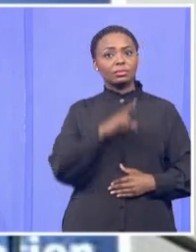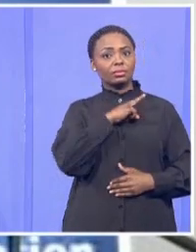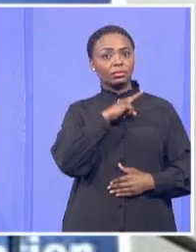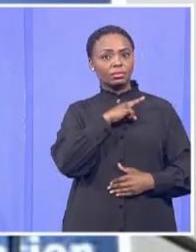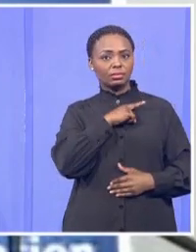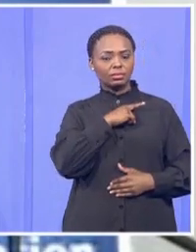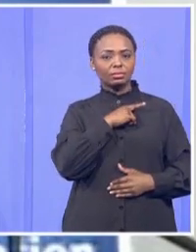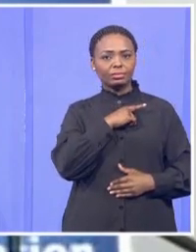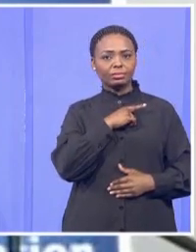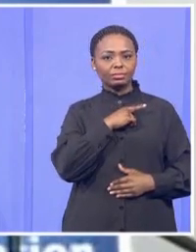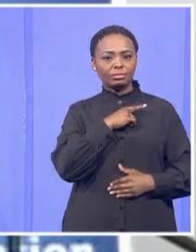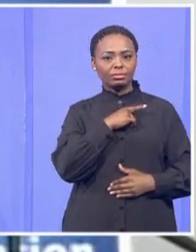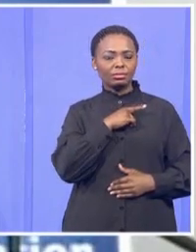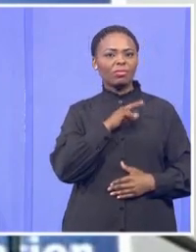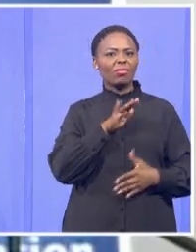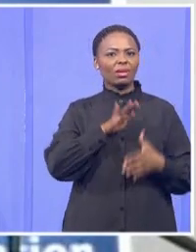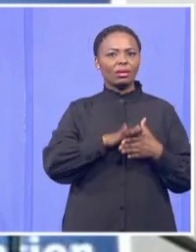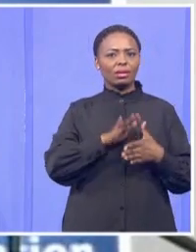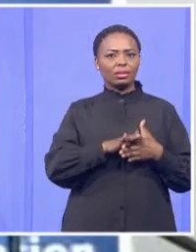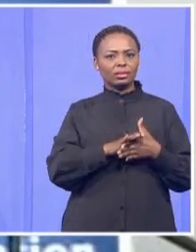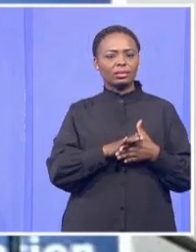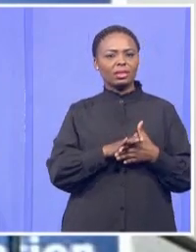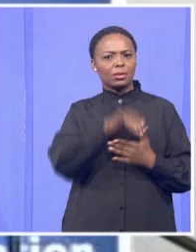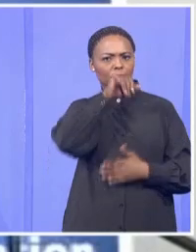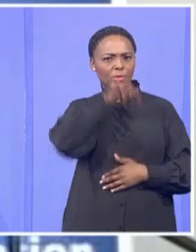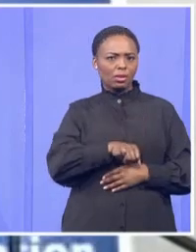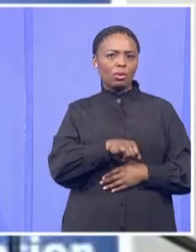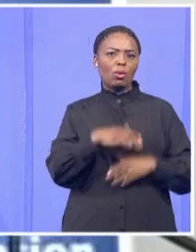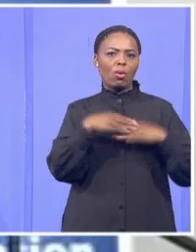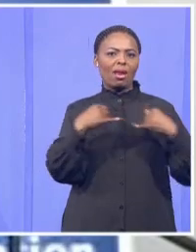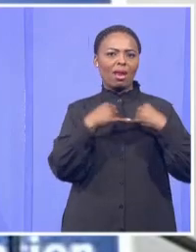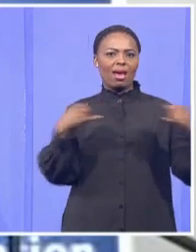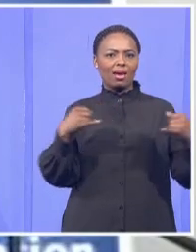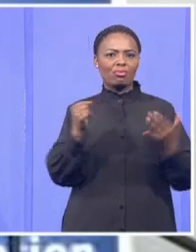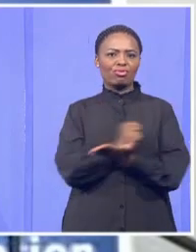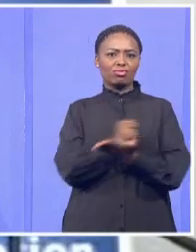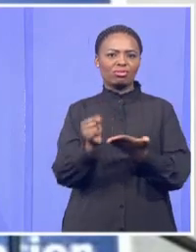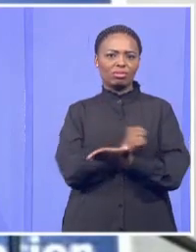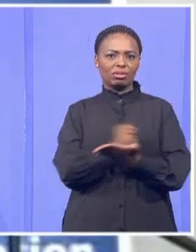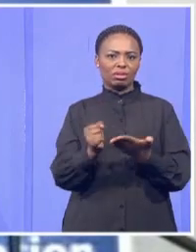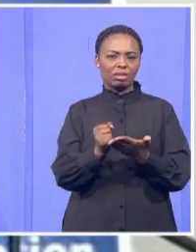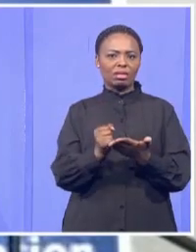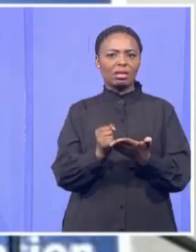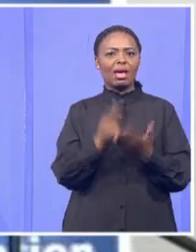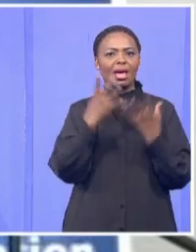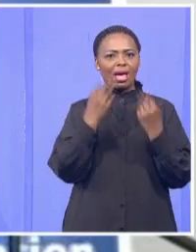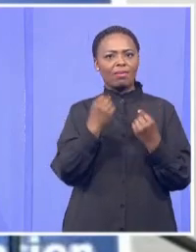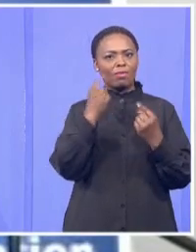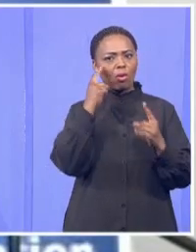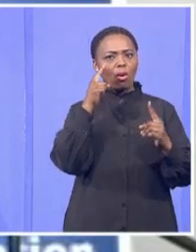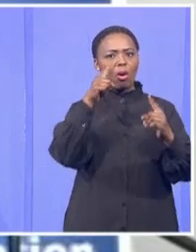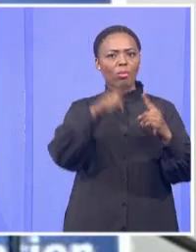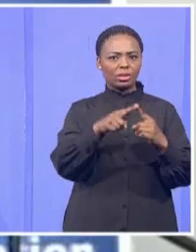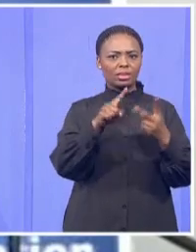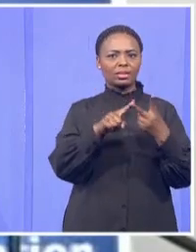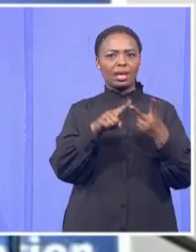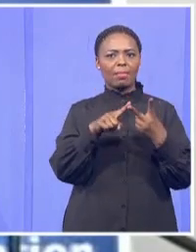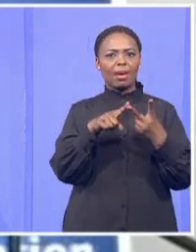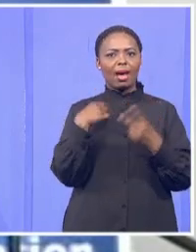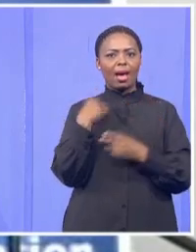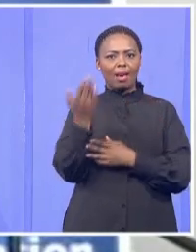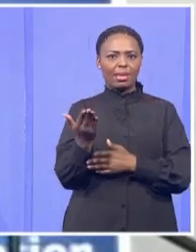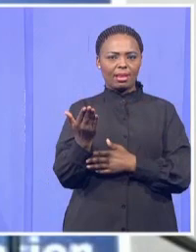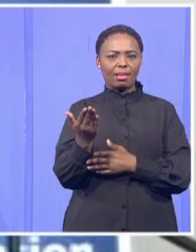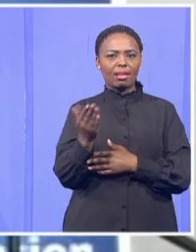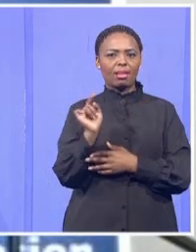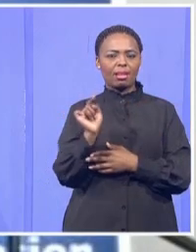in love with the online registration as well is that it has an objection and appeal process.